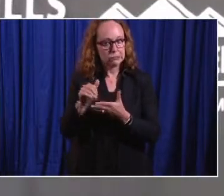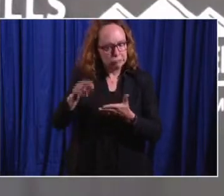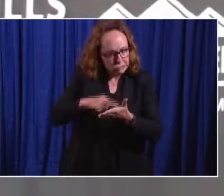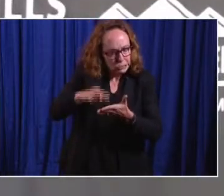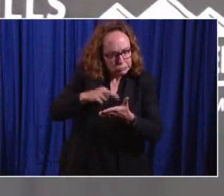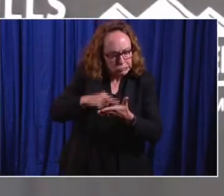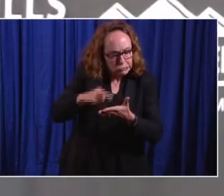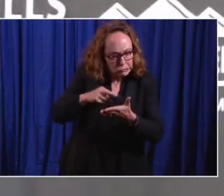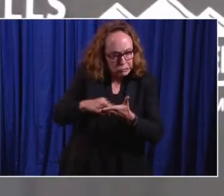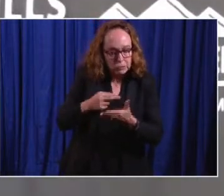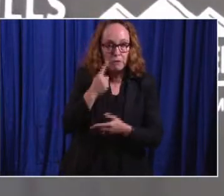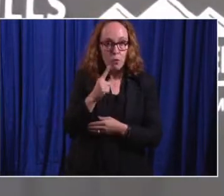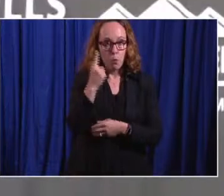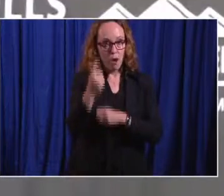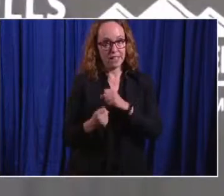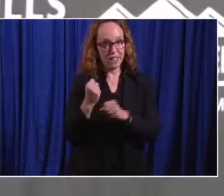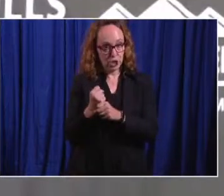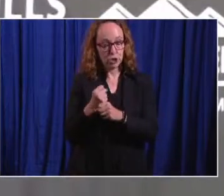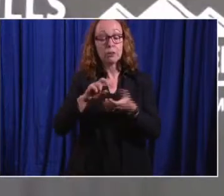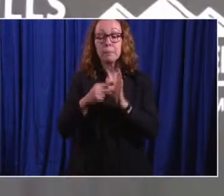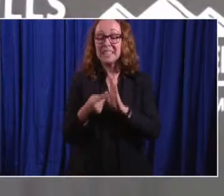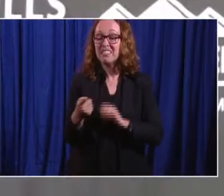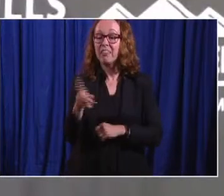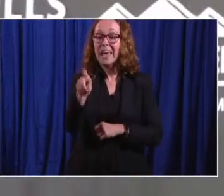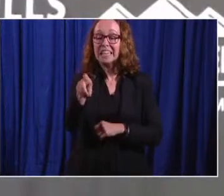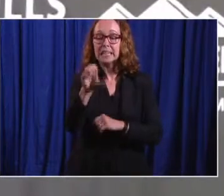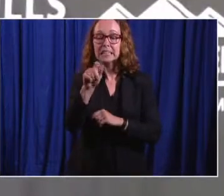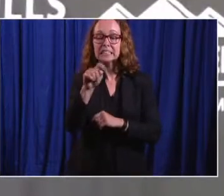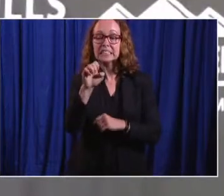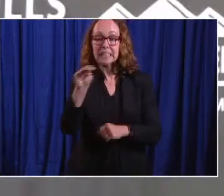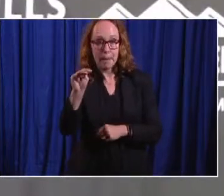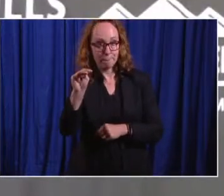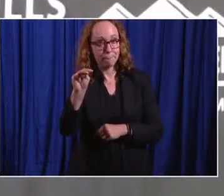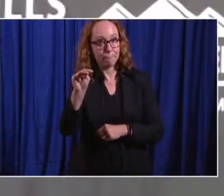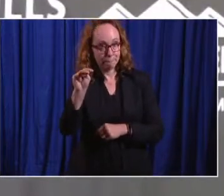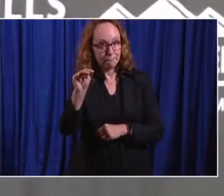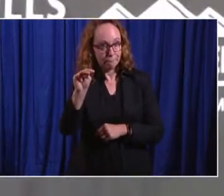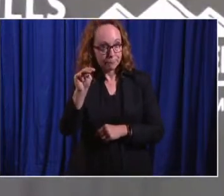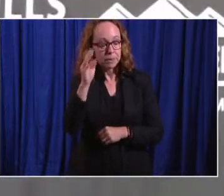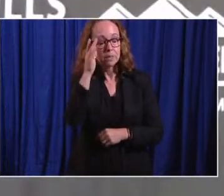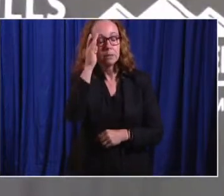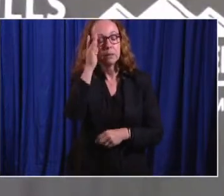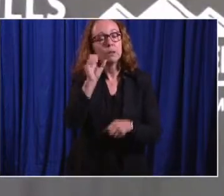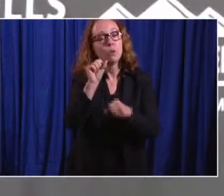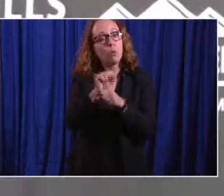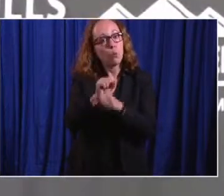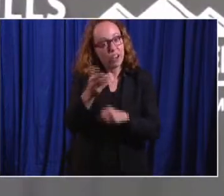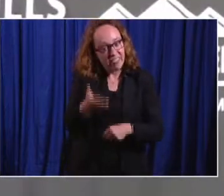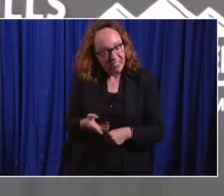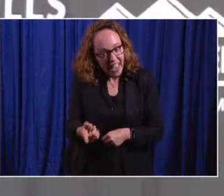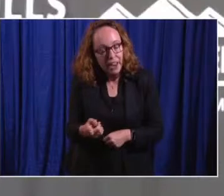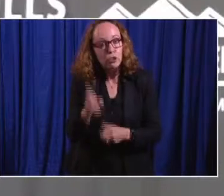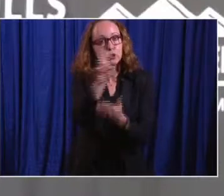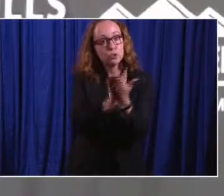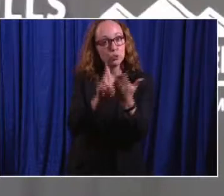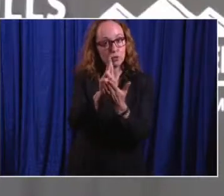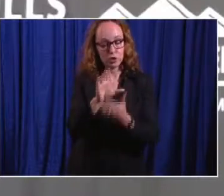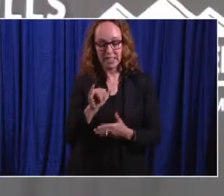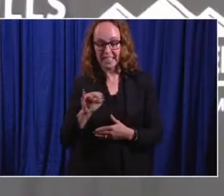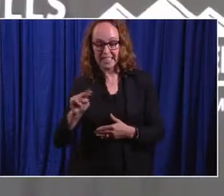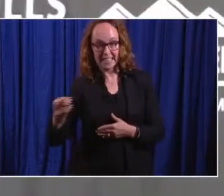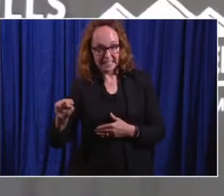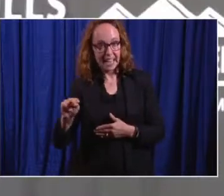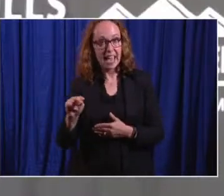means they need STEM talent. And the work there on the University of Cincinnati campus and